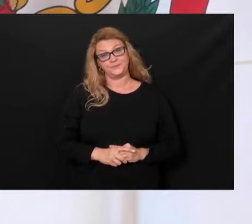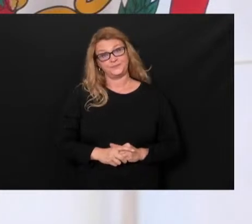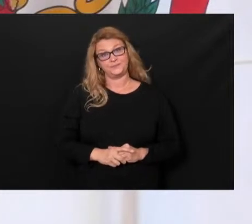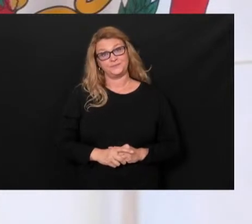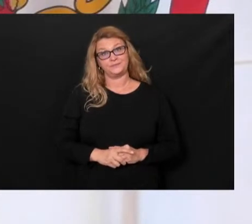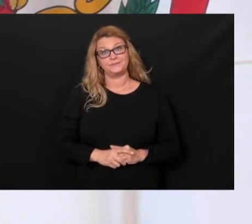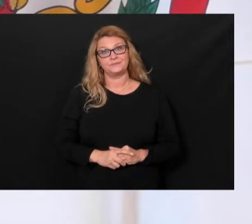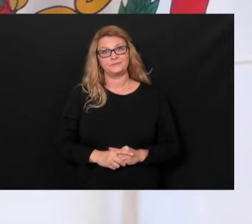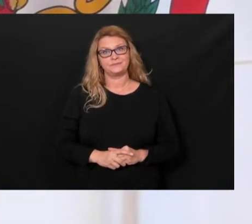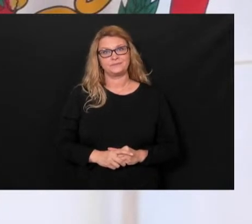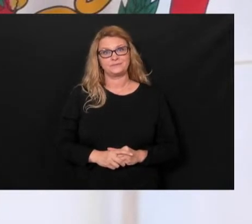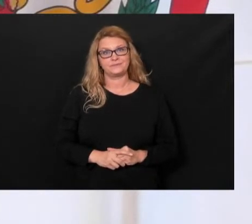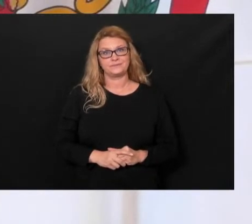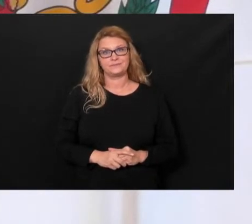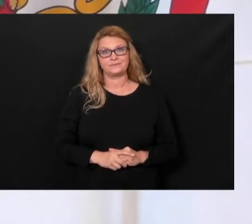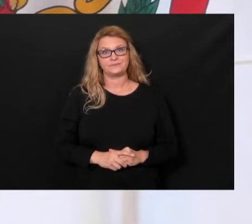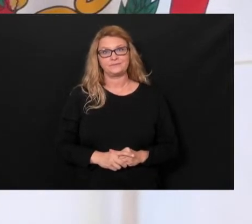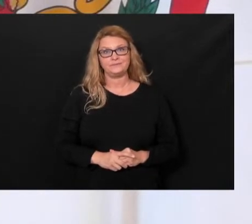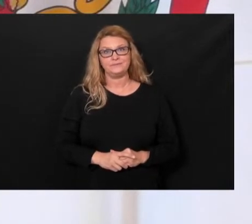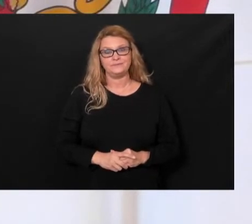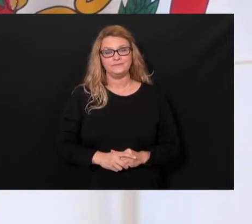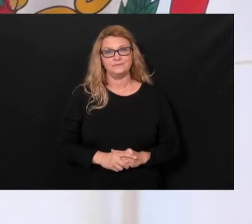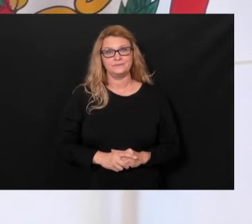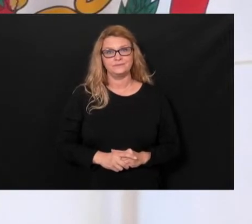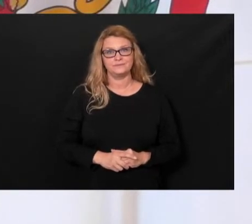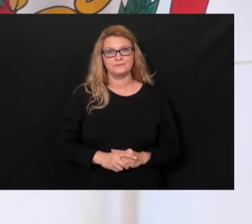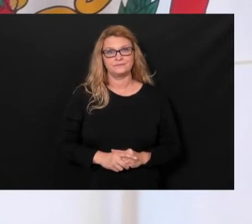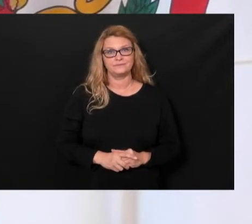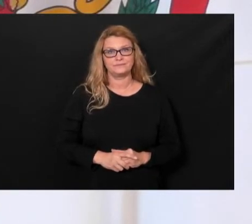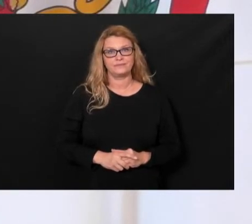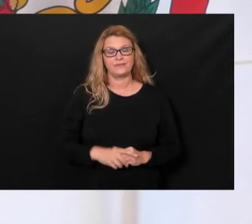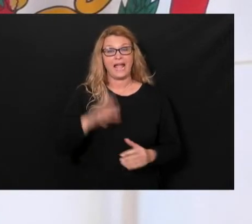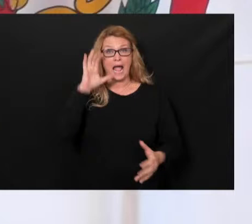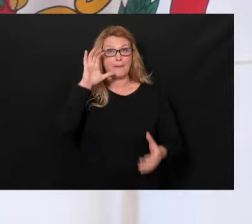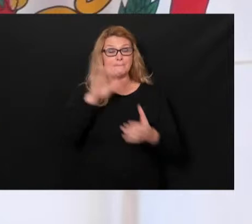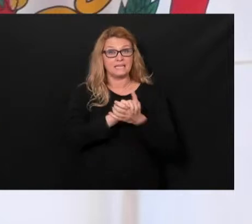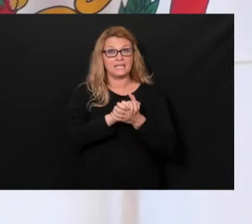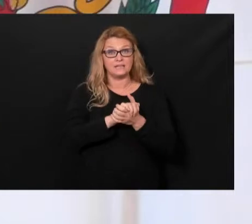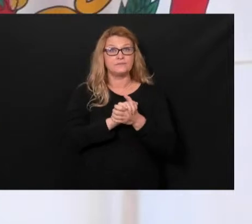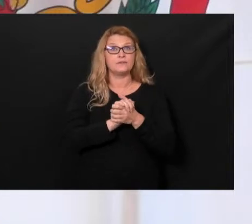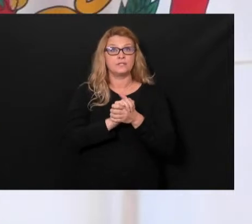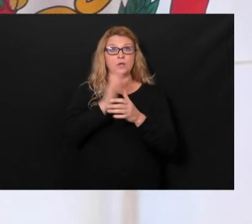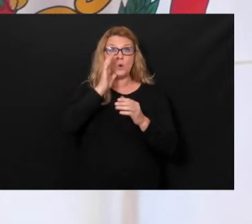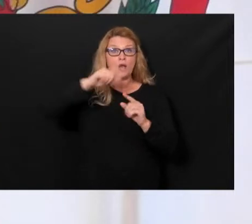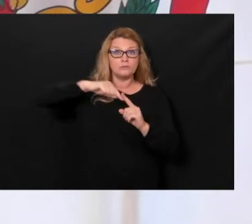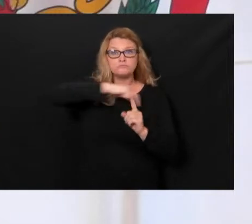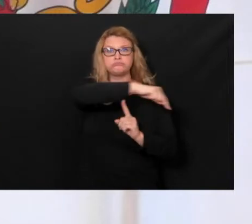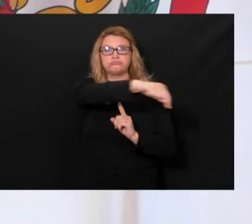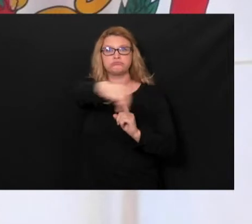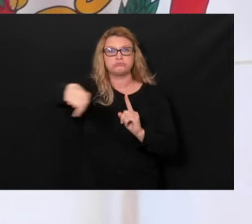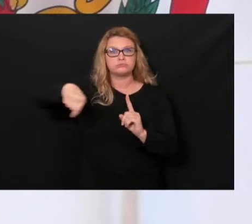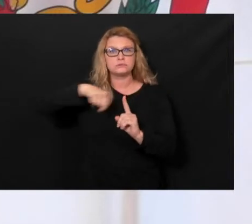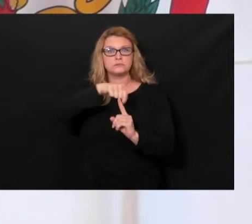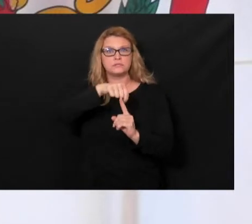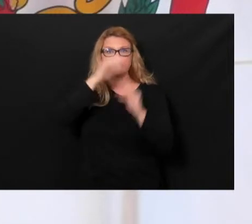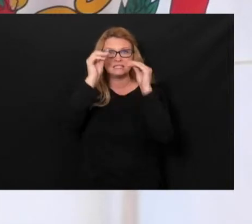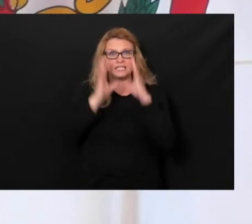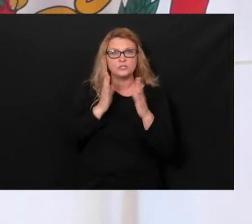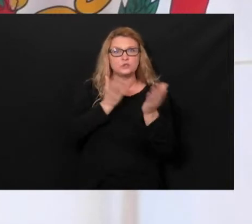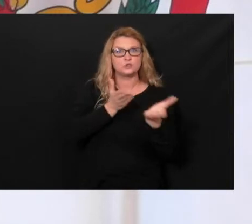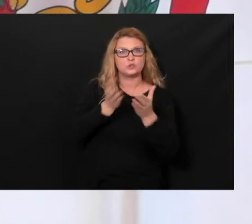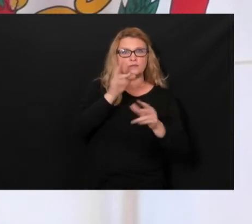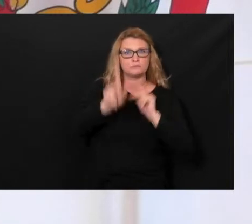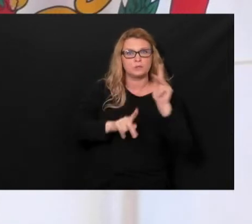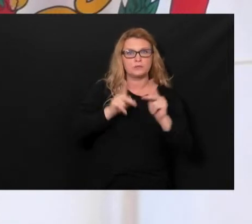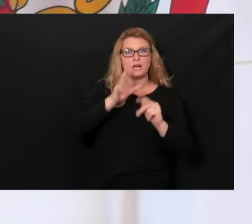is, I believe that we should circle back and get the teachers and service personnel